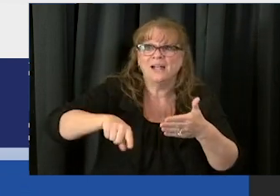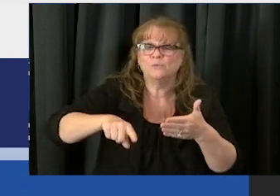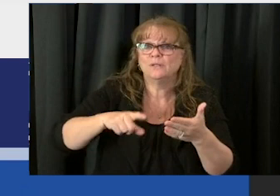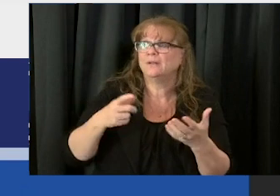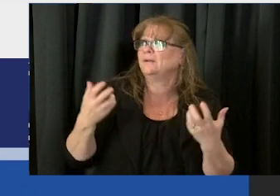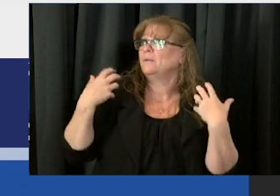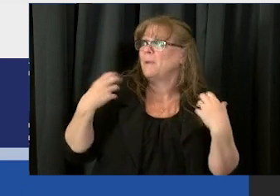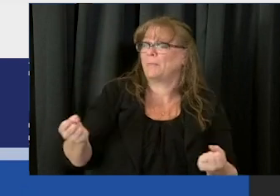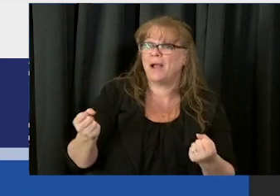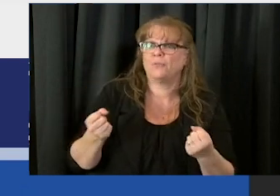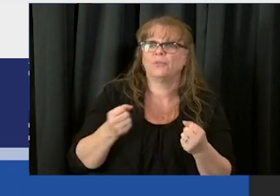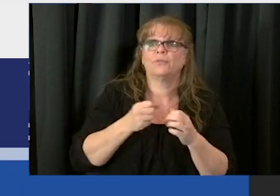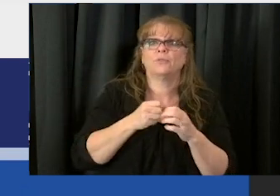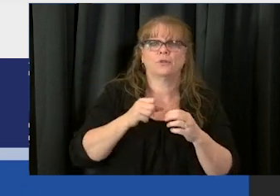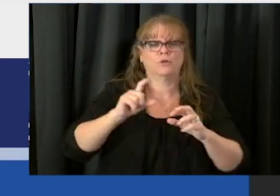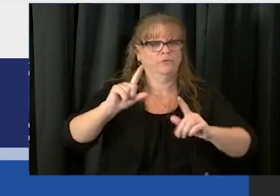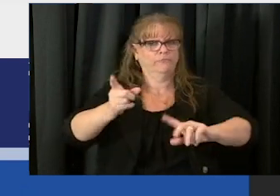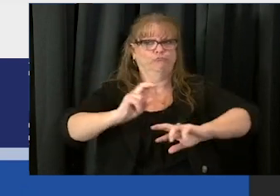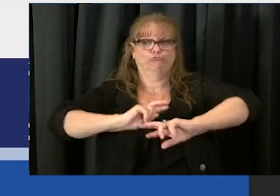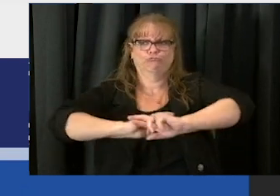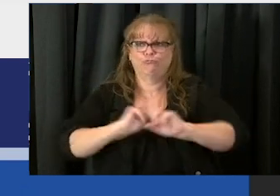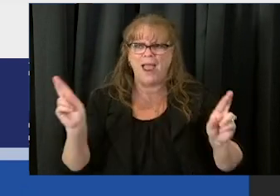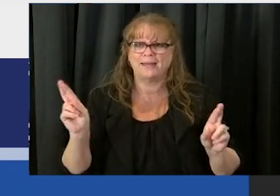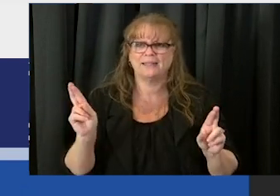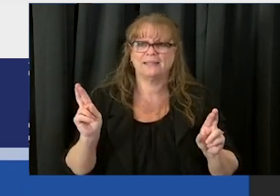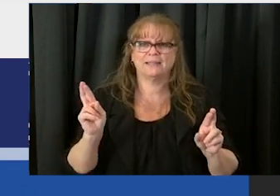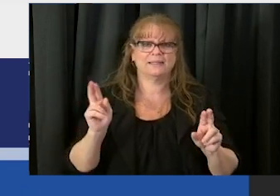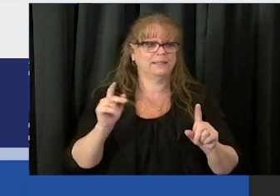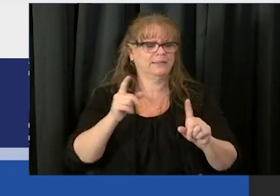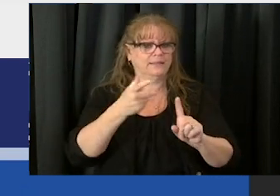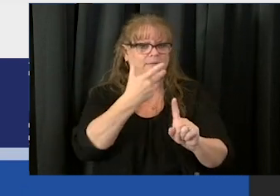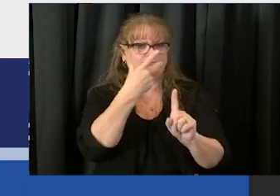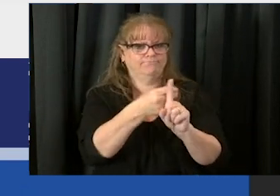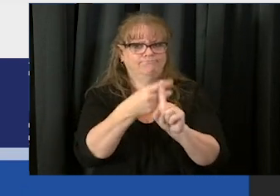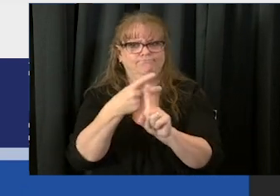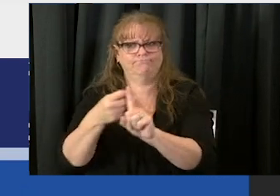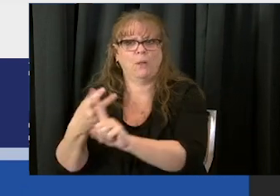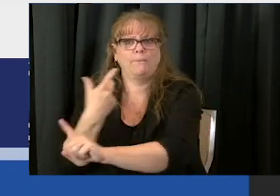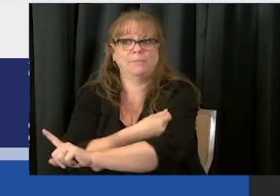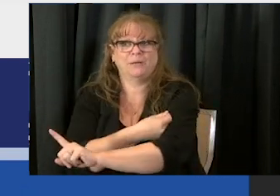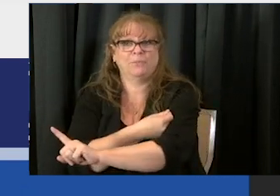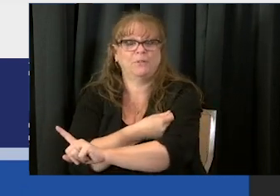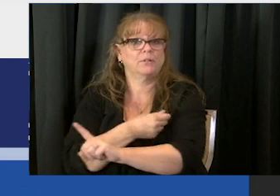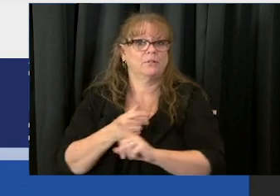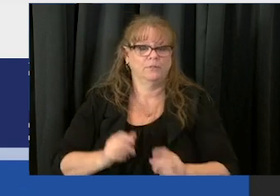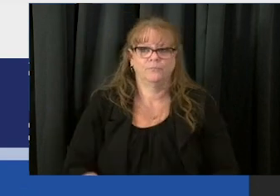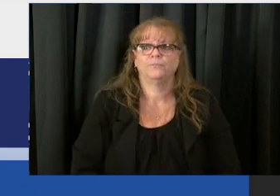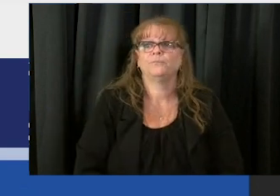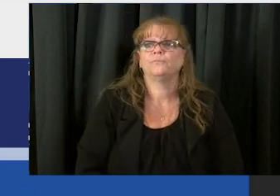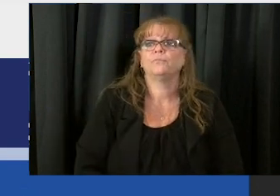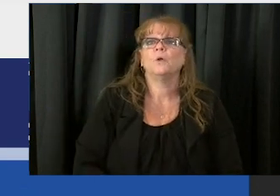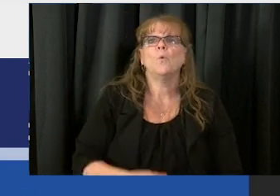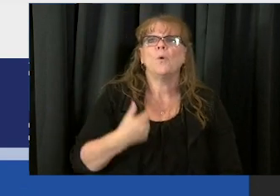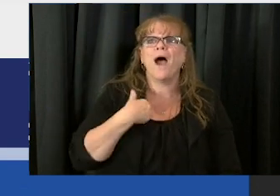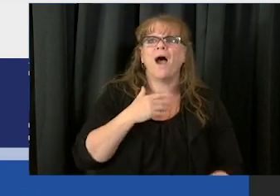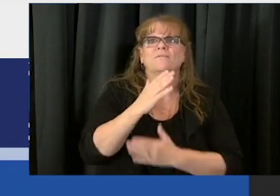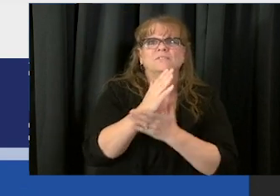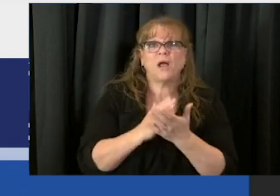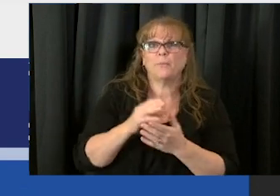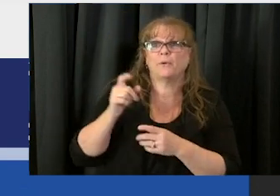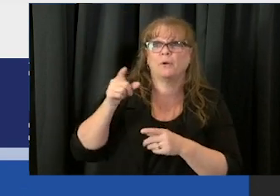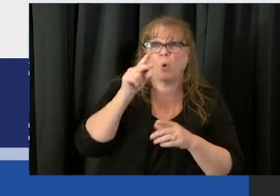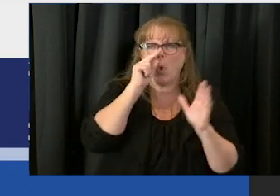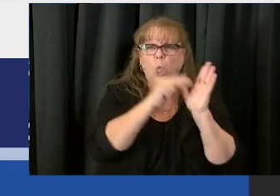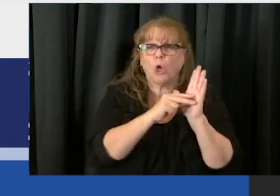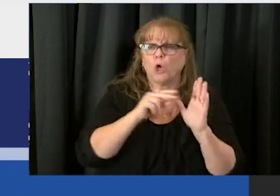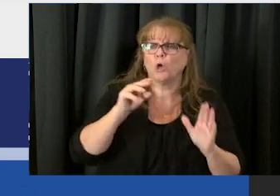already are. We actually have some of those websites are ready for 6 or 7 of those counties, and the rest will be available